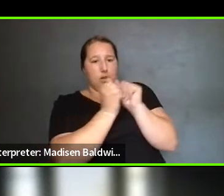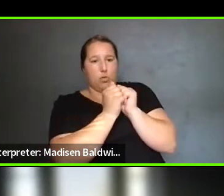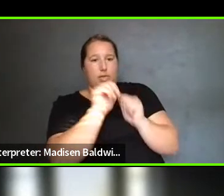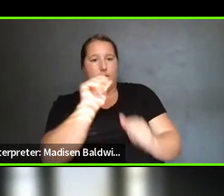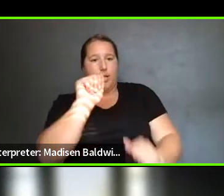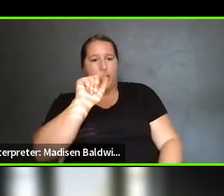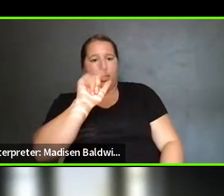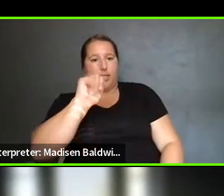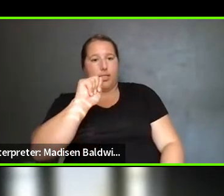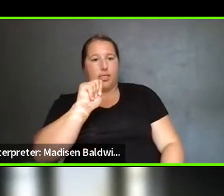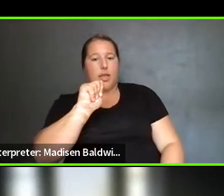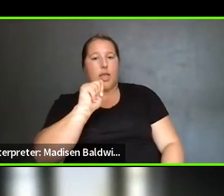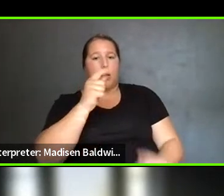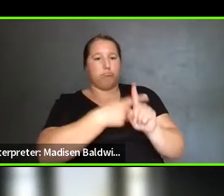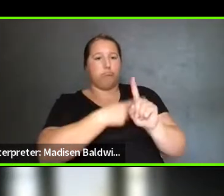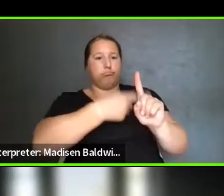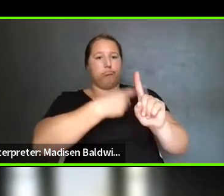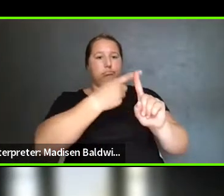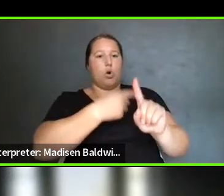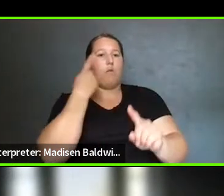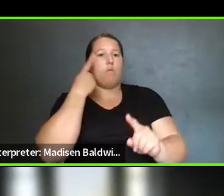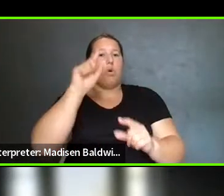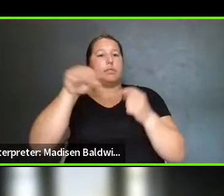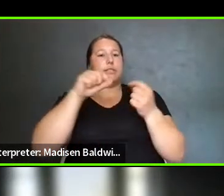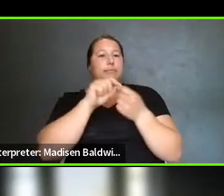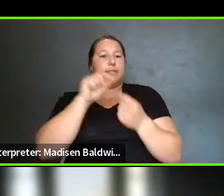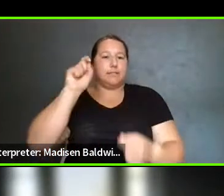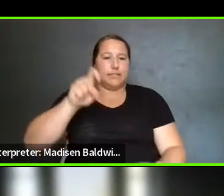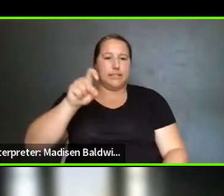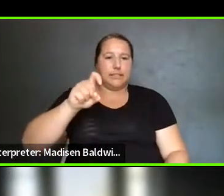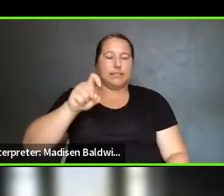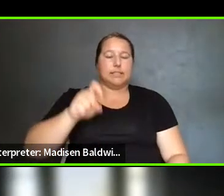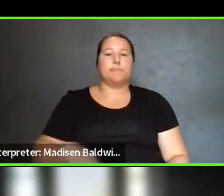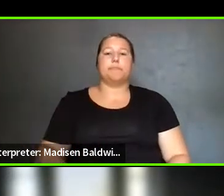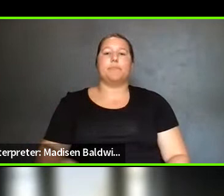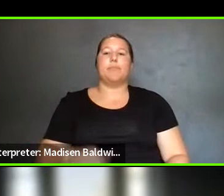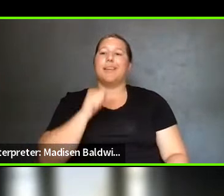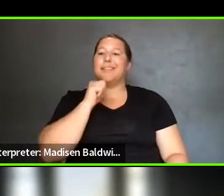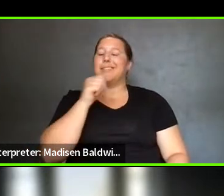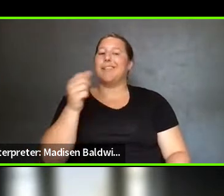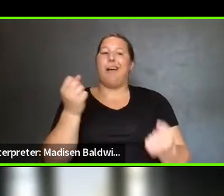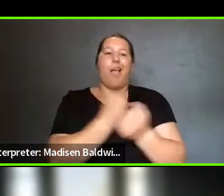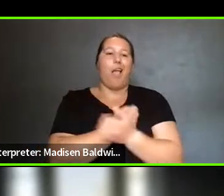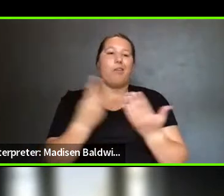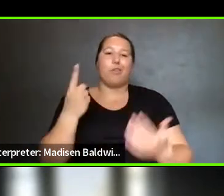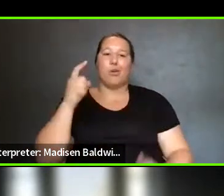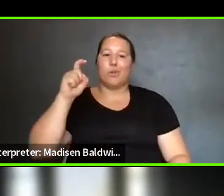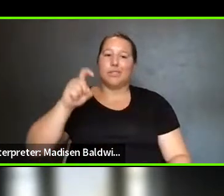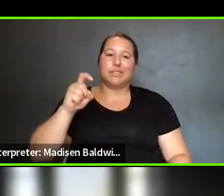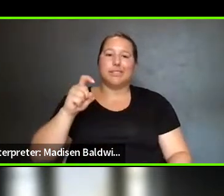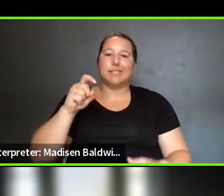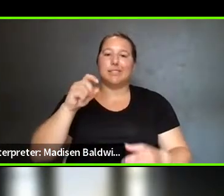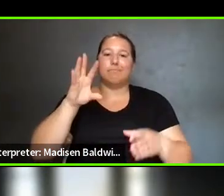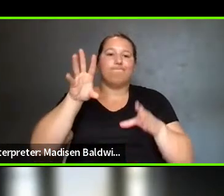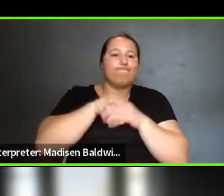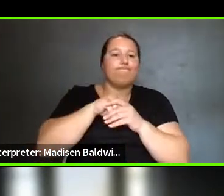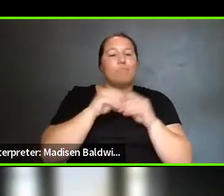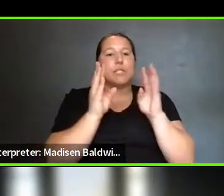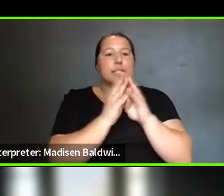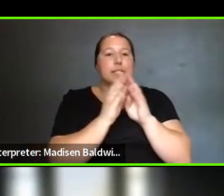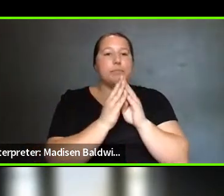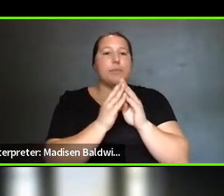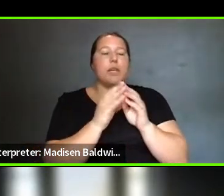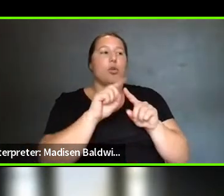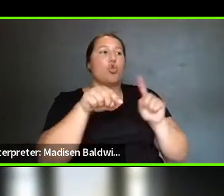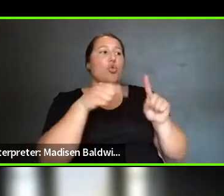monthly basis for their specific needs. It's not something that everyone has to be in the same room to talk about. So when AMR has an